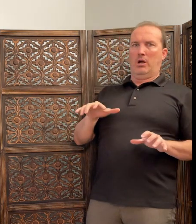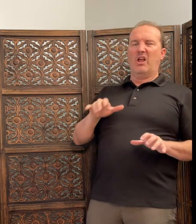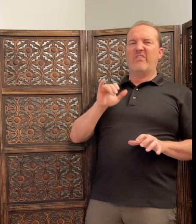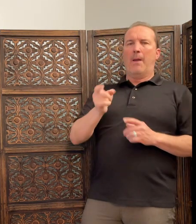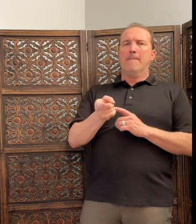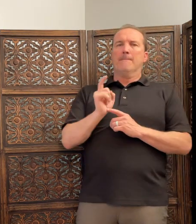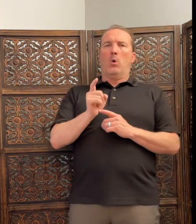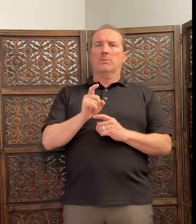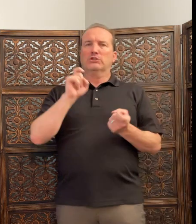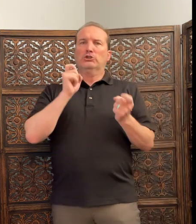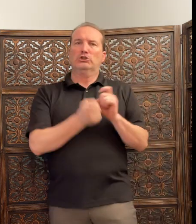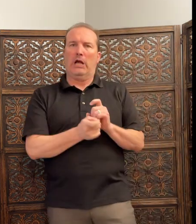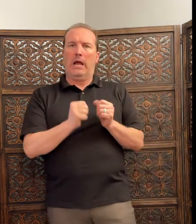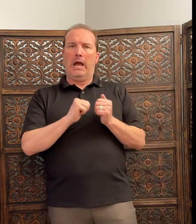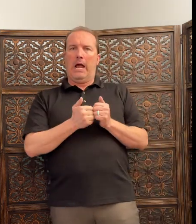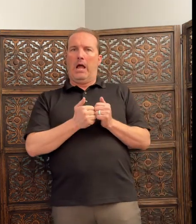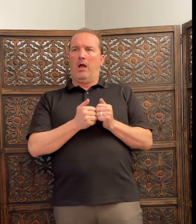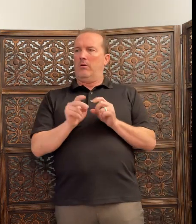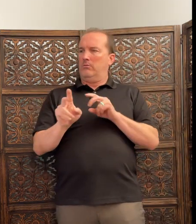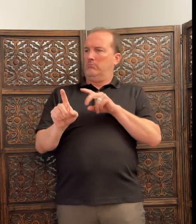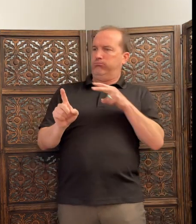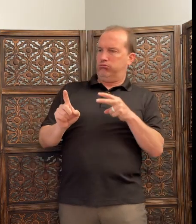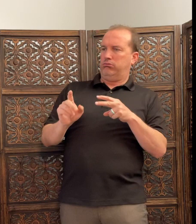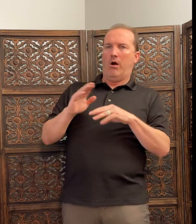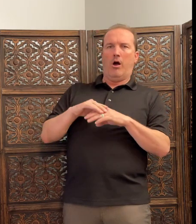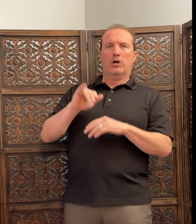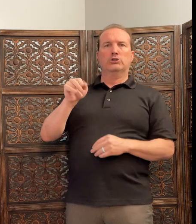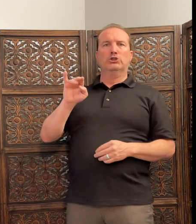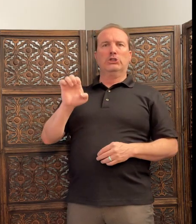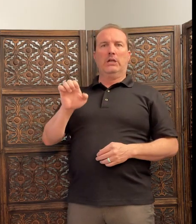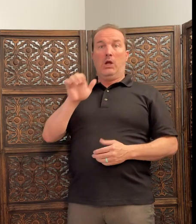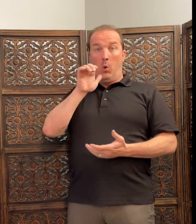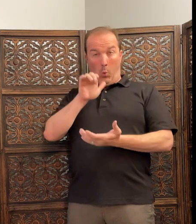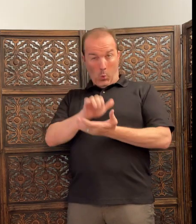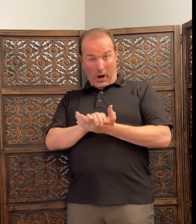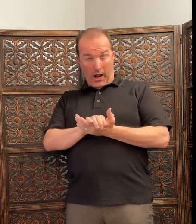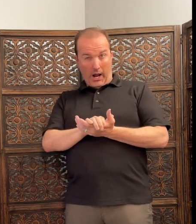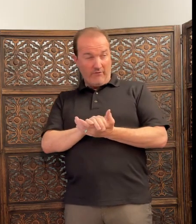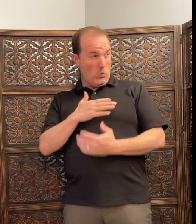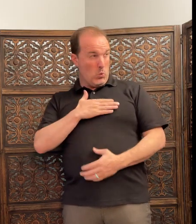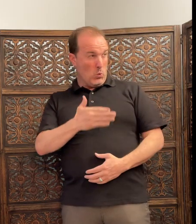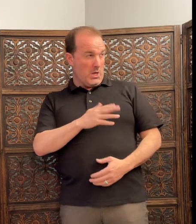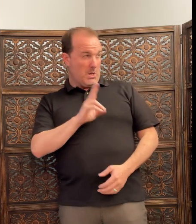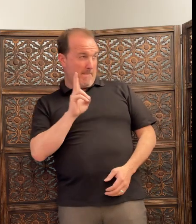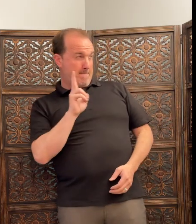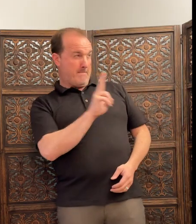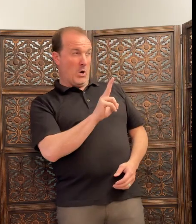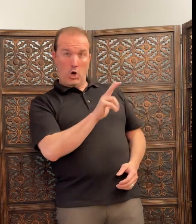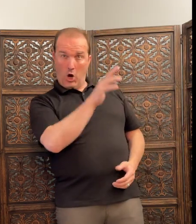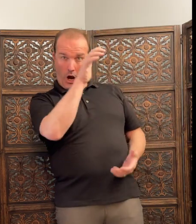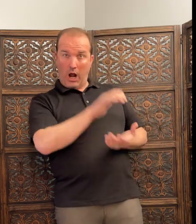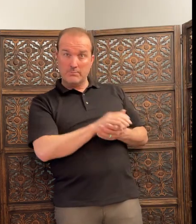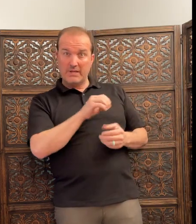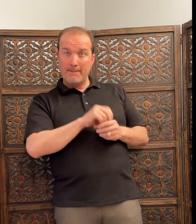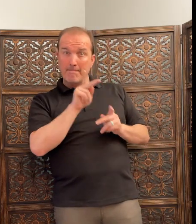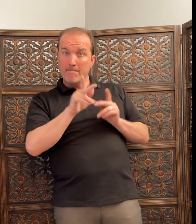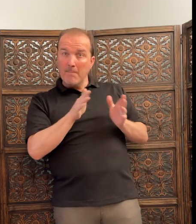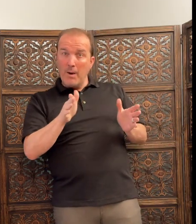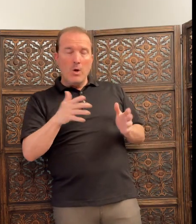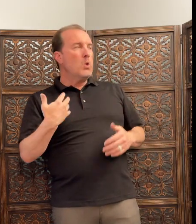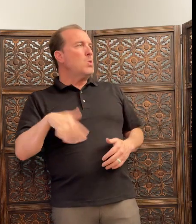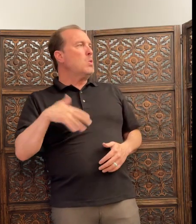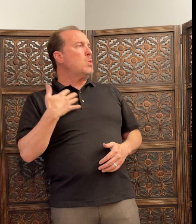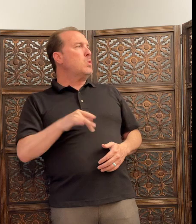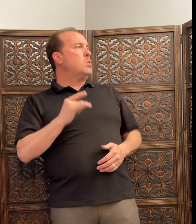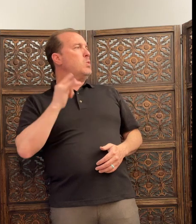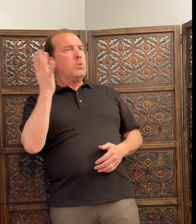also changes the way the porch talkers see Janie. That a wife would say such a thing to her husband in public